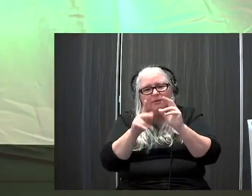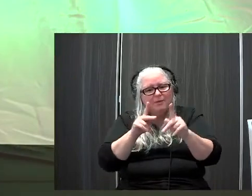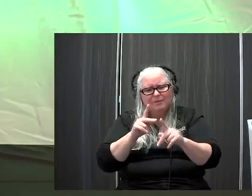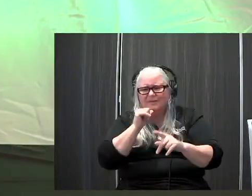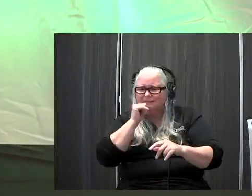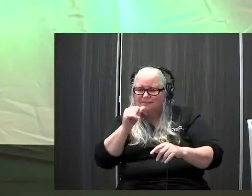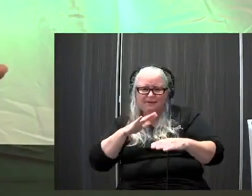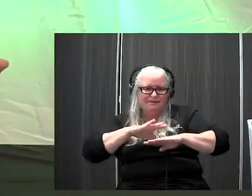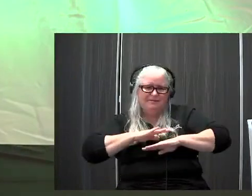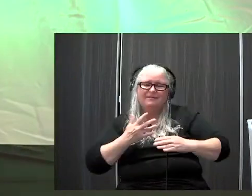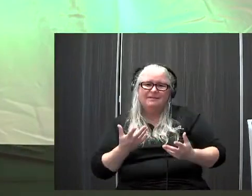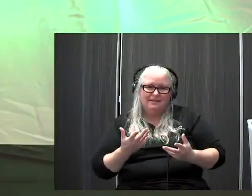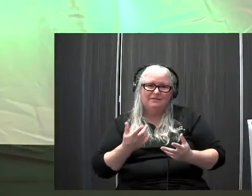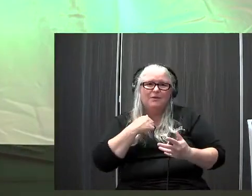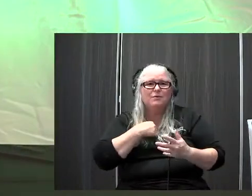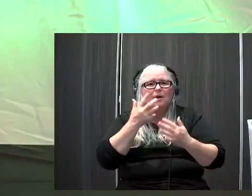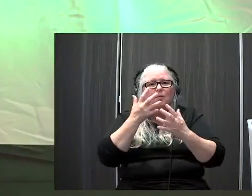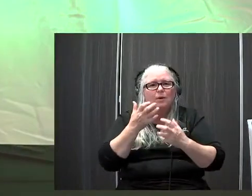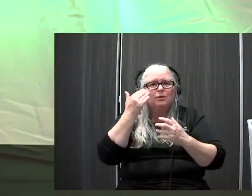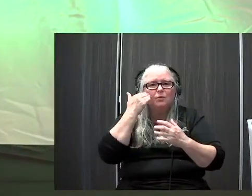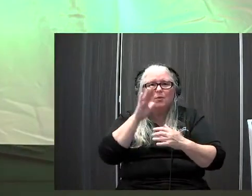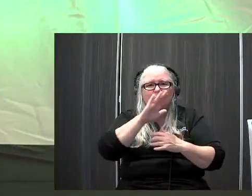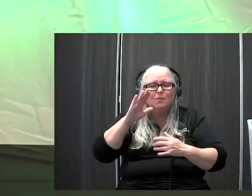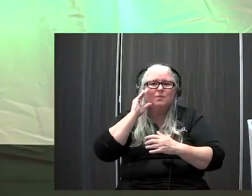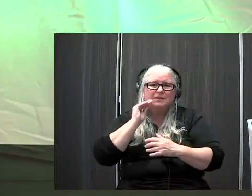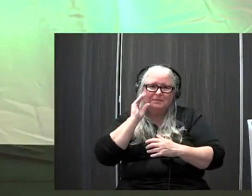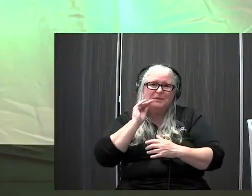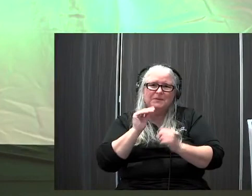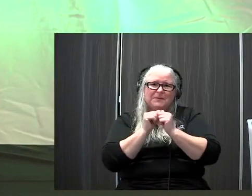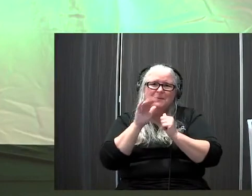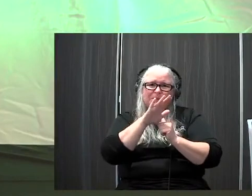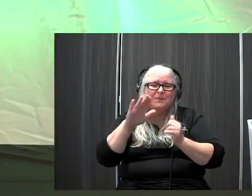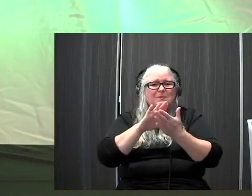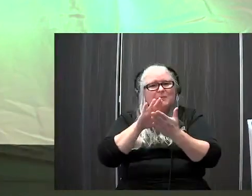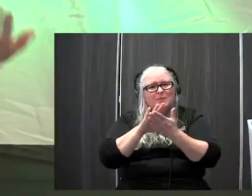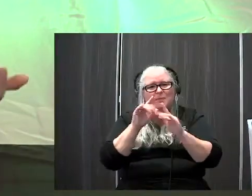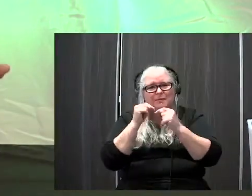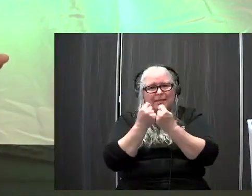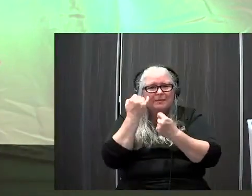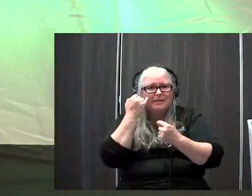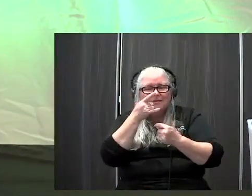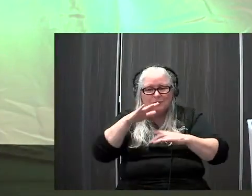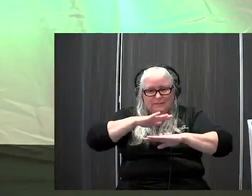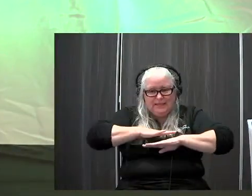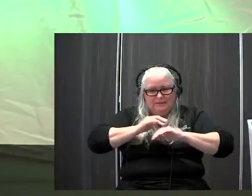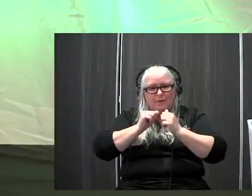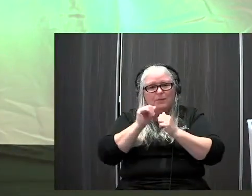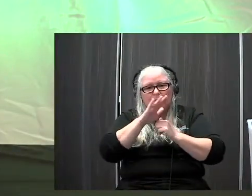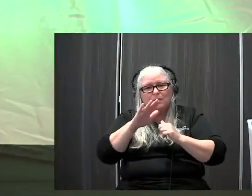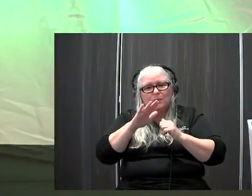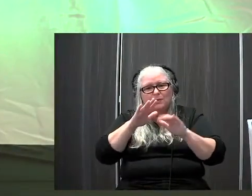as happy. So yeah, I'd love to hear in the chat your experiences with your school teams, if you're satisfied with your child's